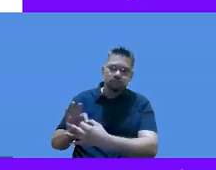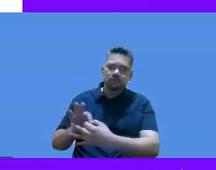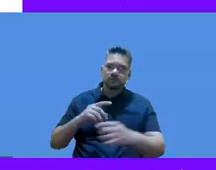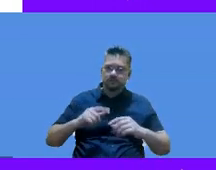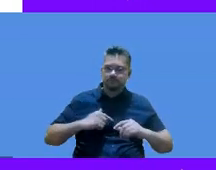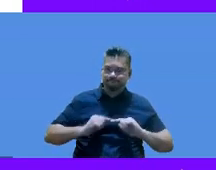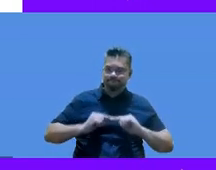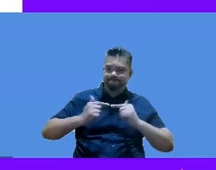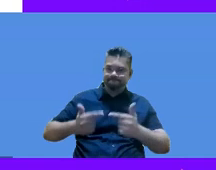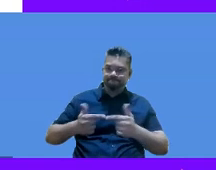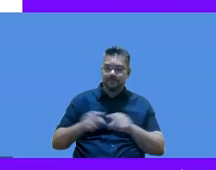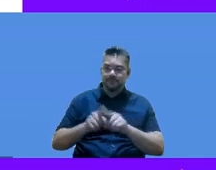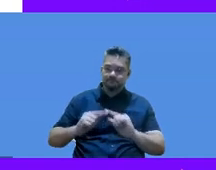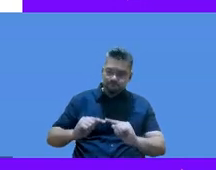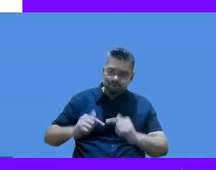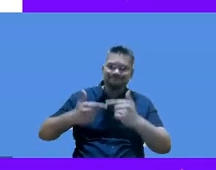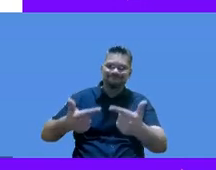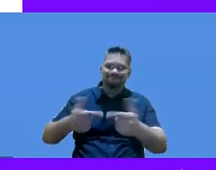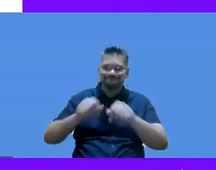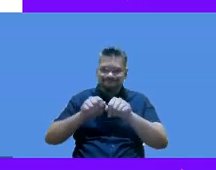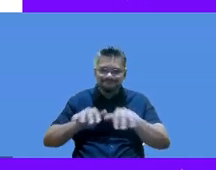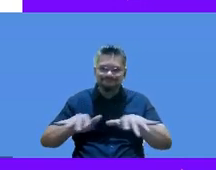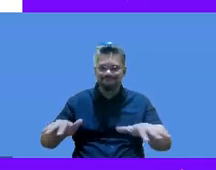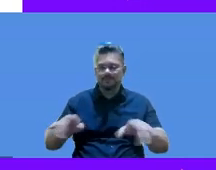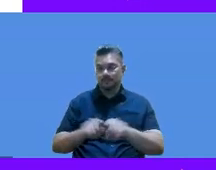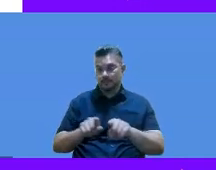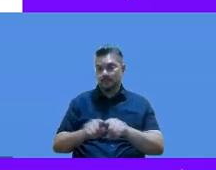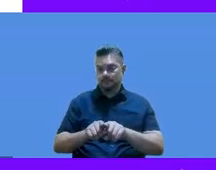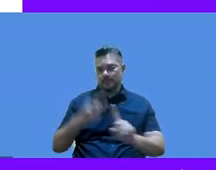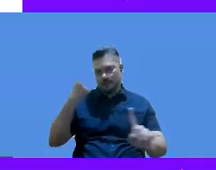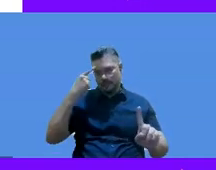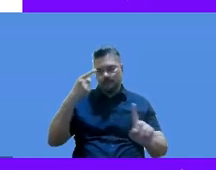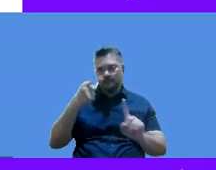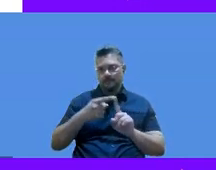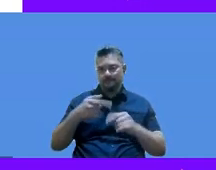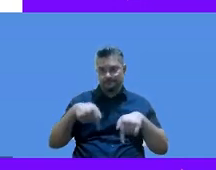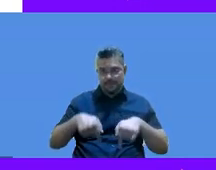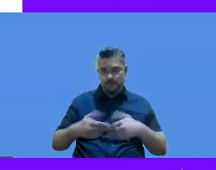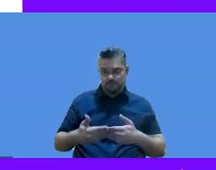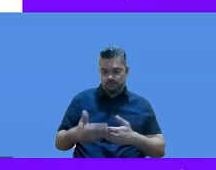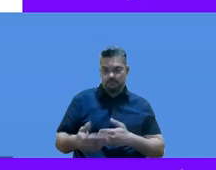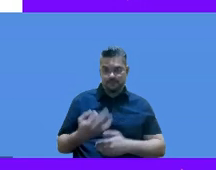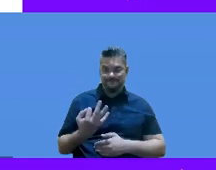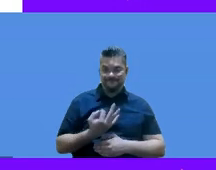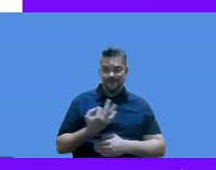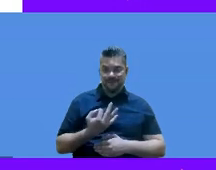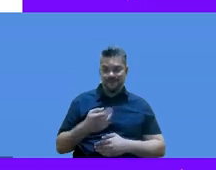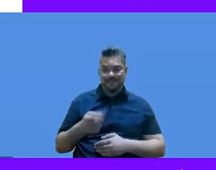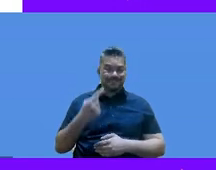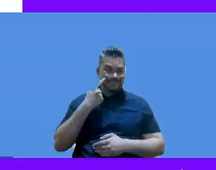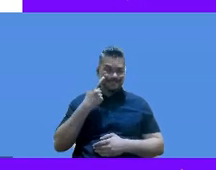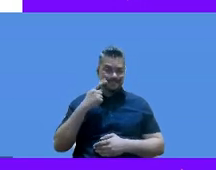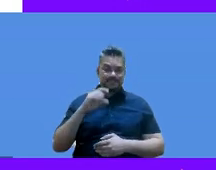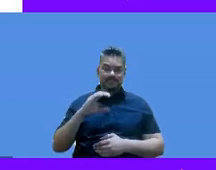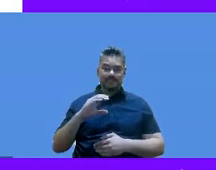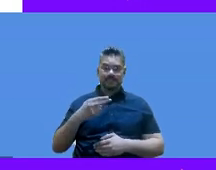demands? So that's happening this Friday, I believe. And my colleague has just shared the link in the chat. So please do sign